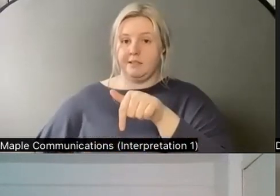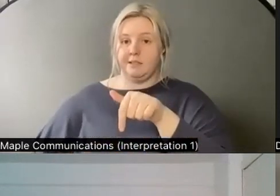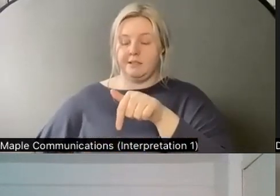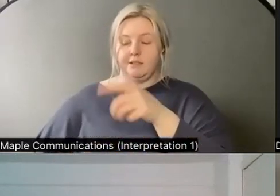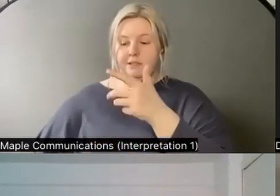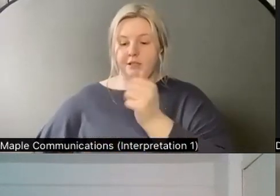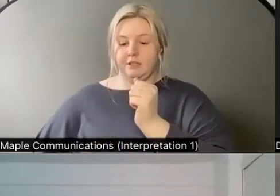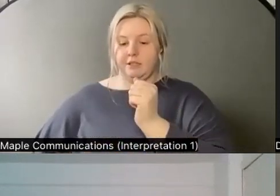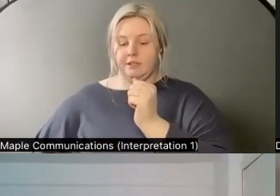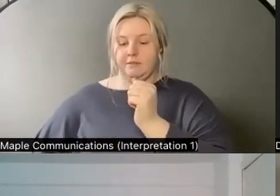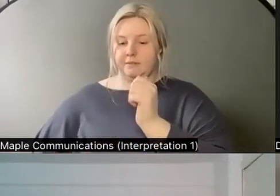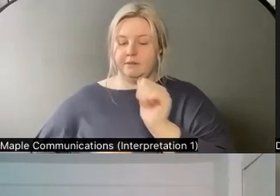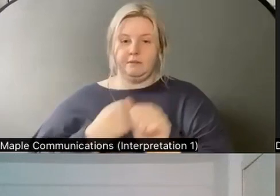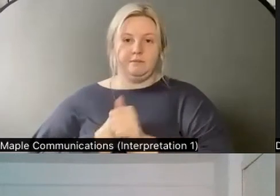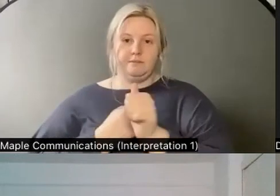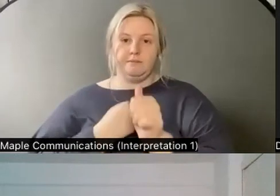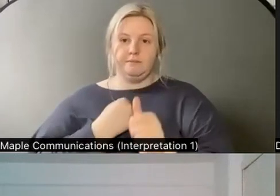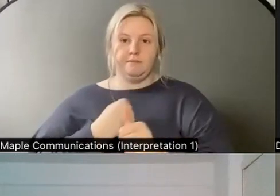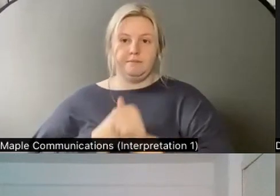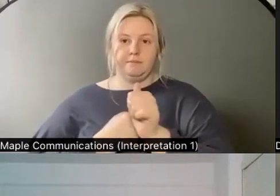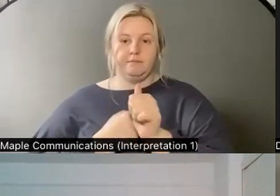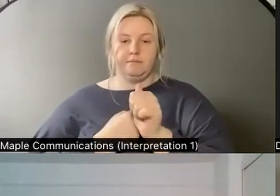incredibly dangerous and lethal, and